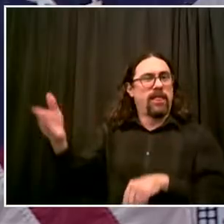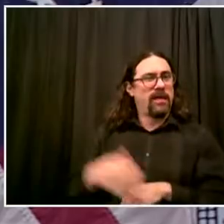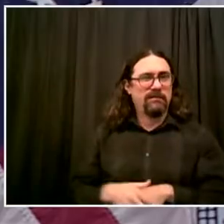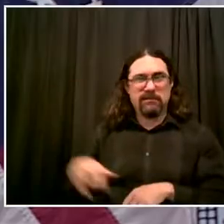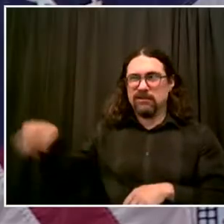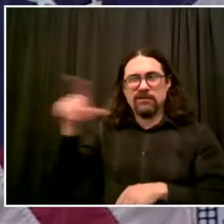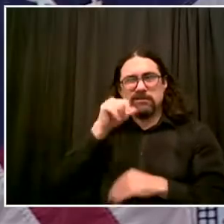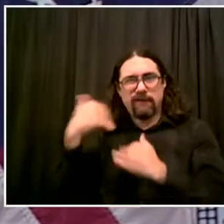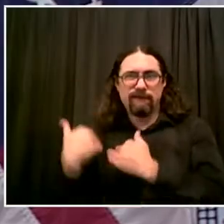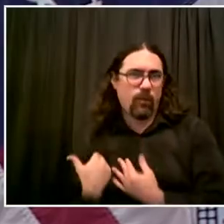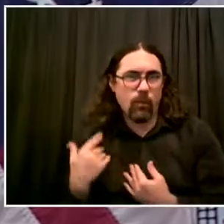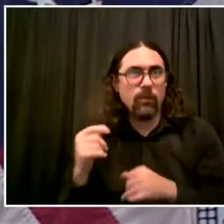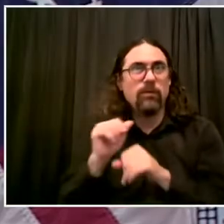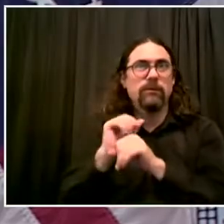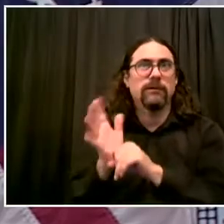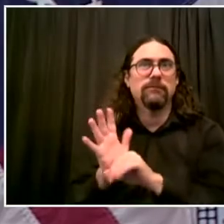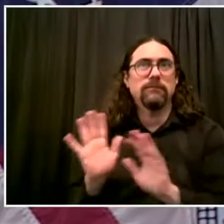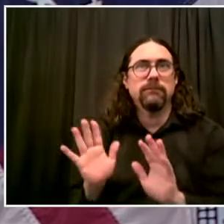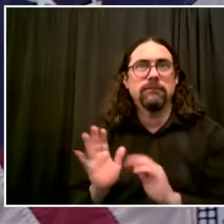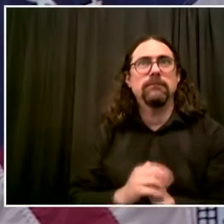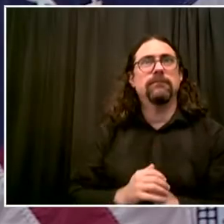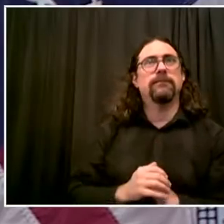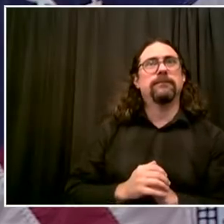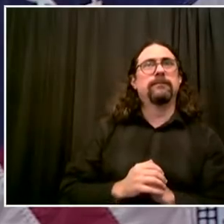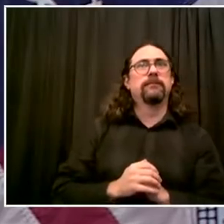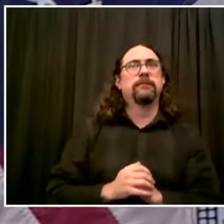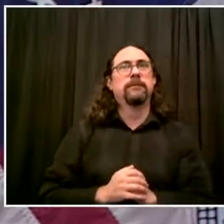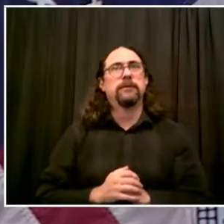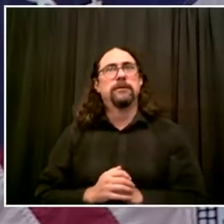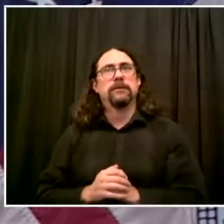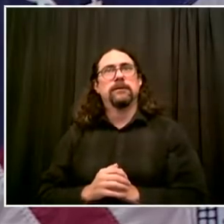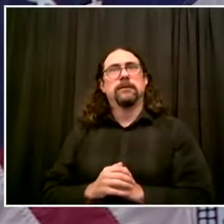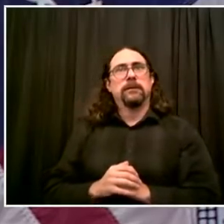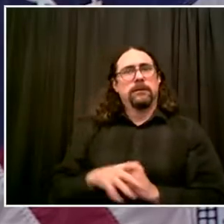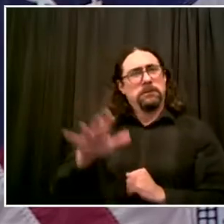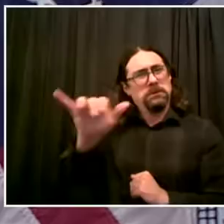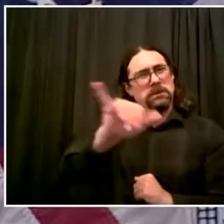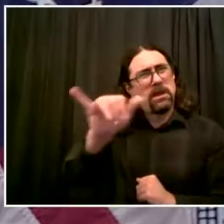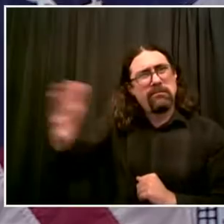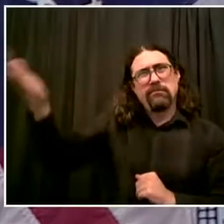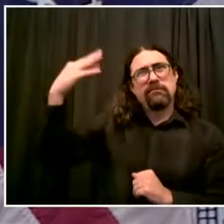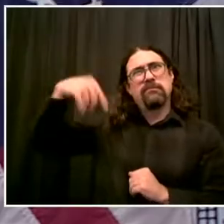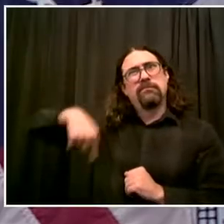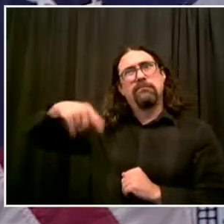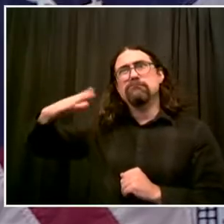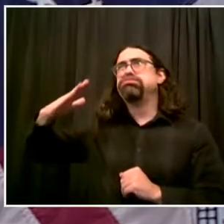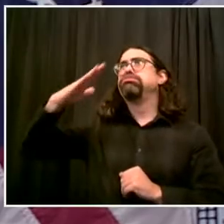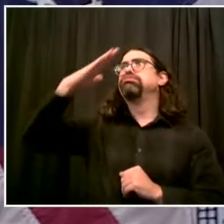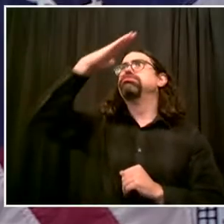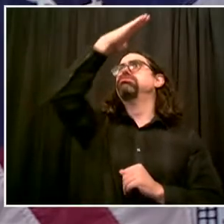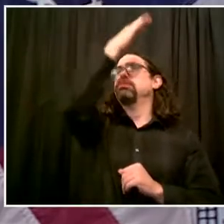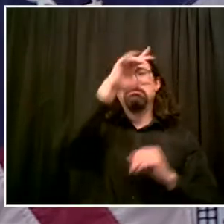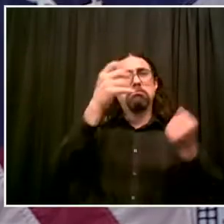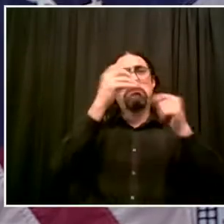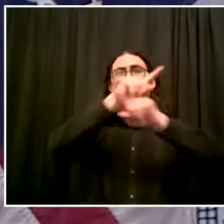have to keep our people safe. It's clear the disease is spreading rapidly in a number of states. If people are coming here,